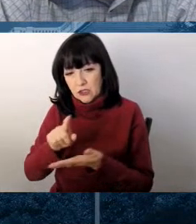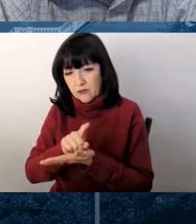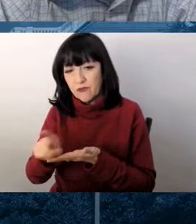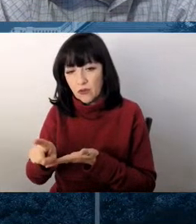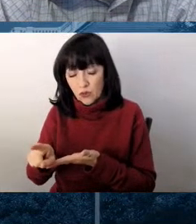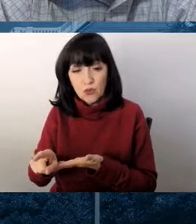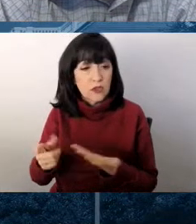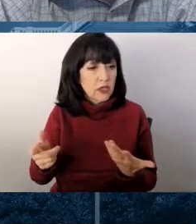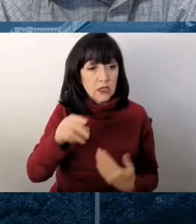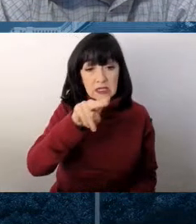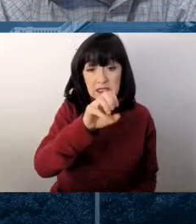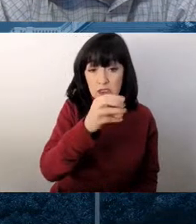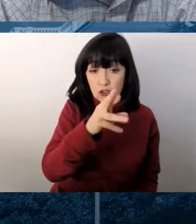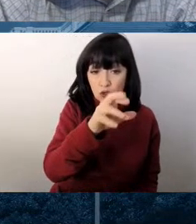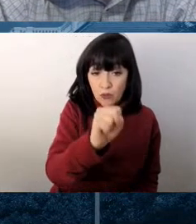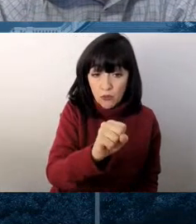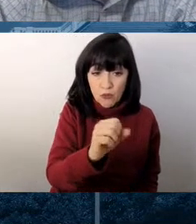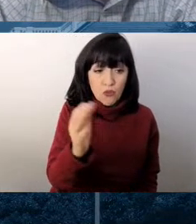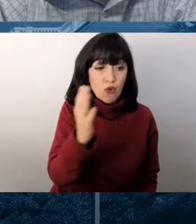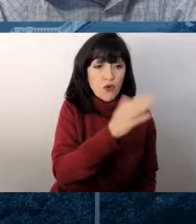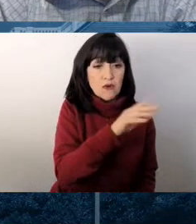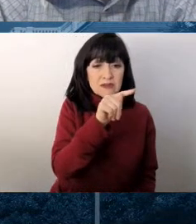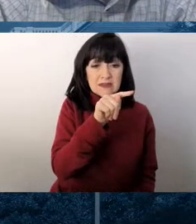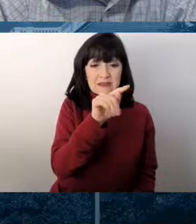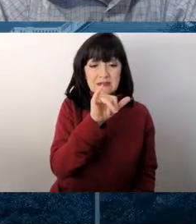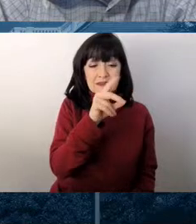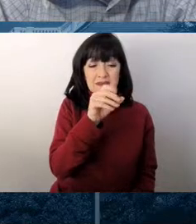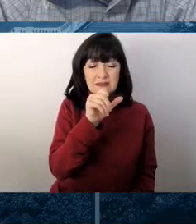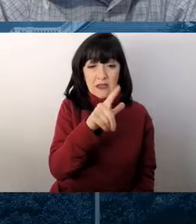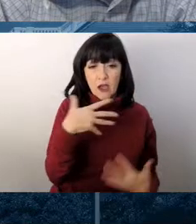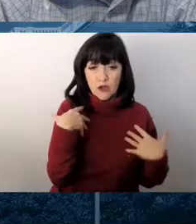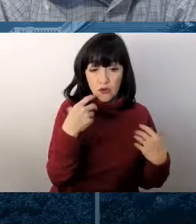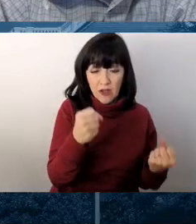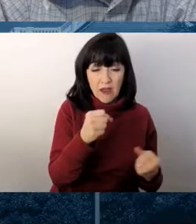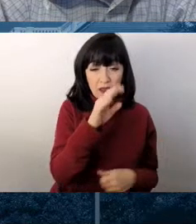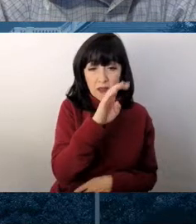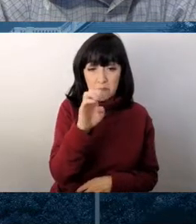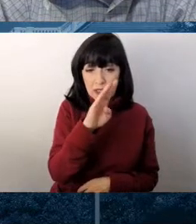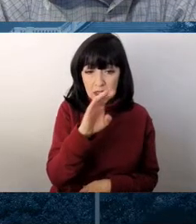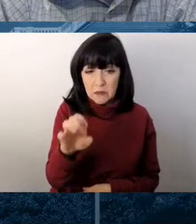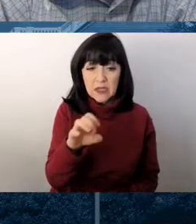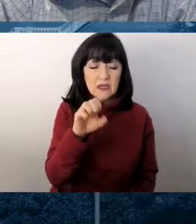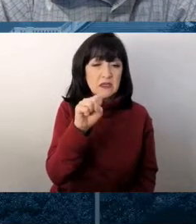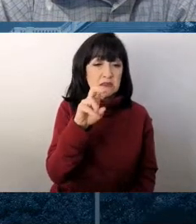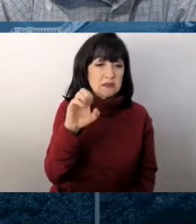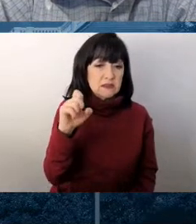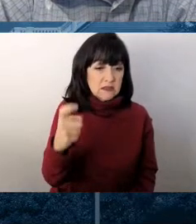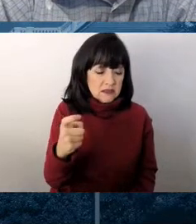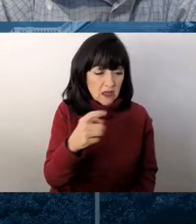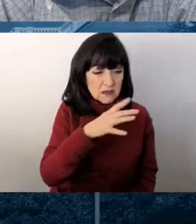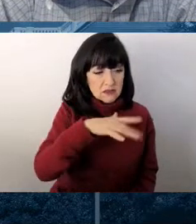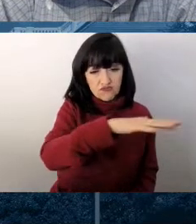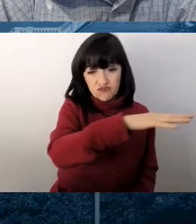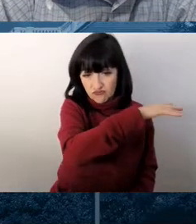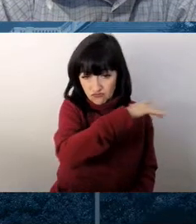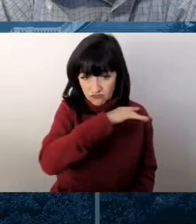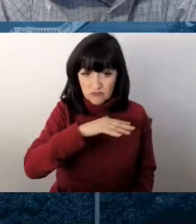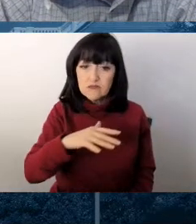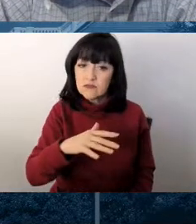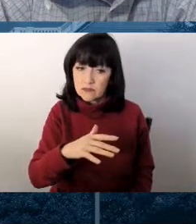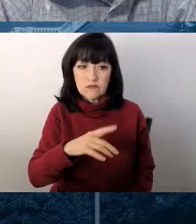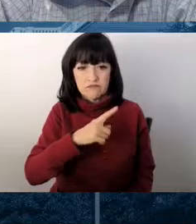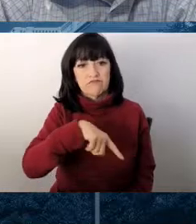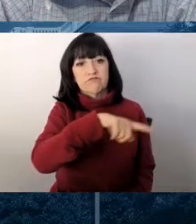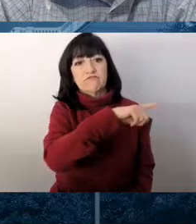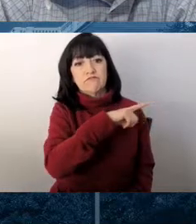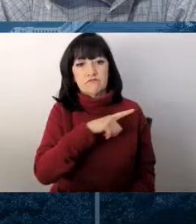down to Tidal Health and BB and Sussex. And we've had some great feedback from the hospitals and to the force multiplier